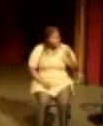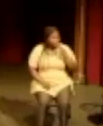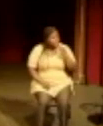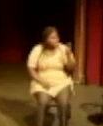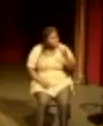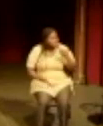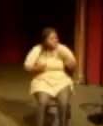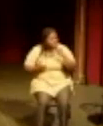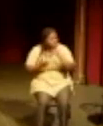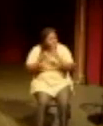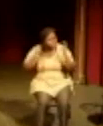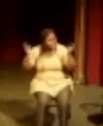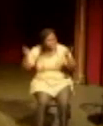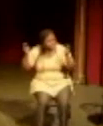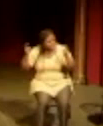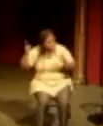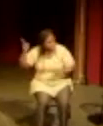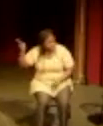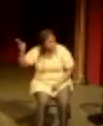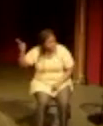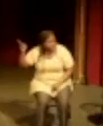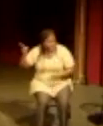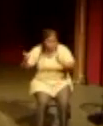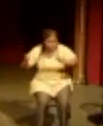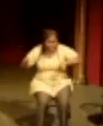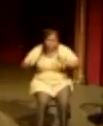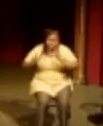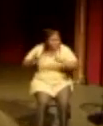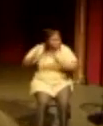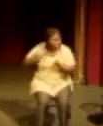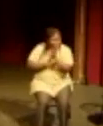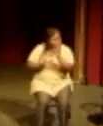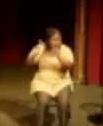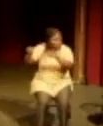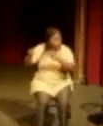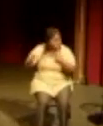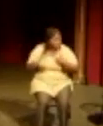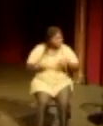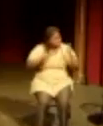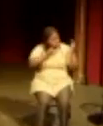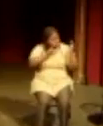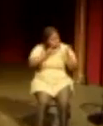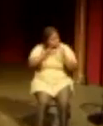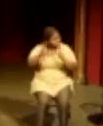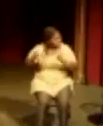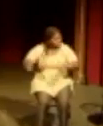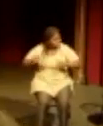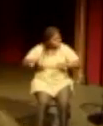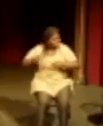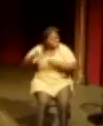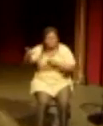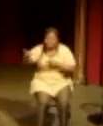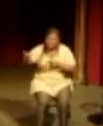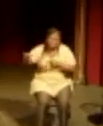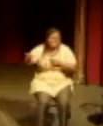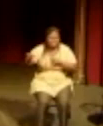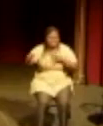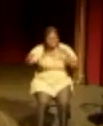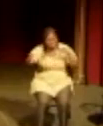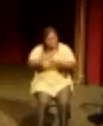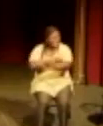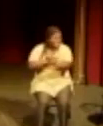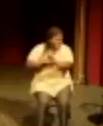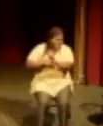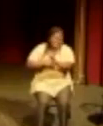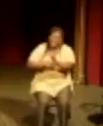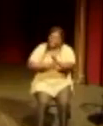graduation ceremony in Porter Fieldhouse, and you're late, get over there. So I ran over there, bust through the doors, and